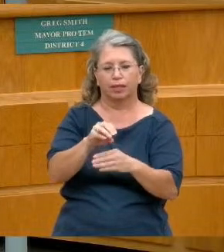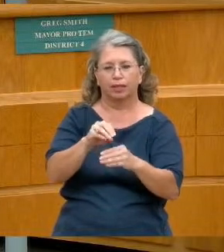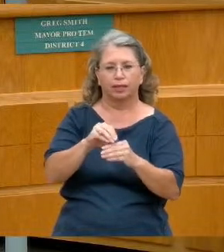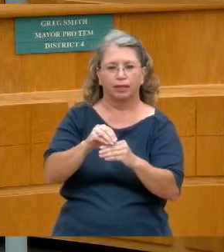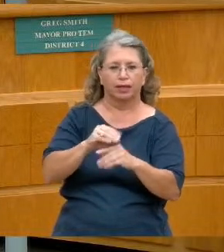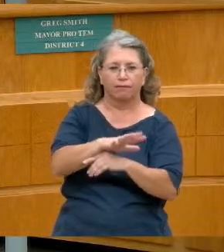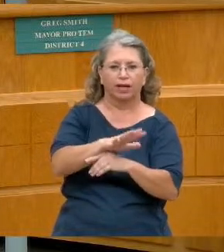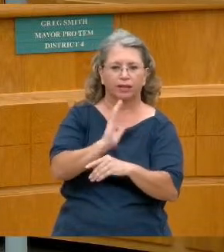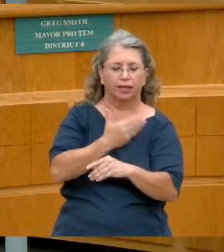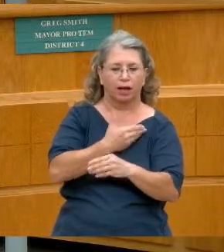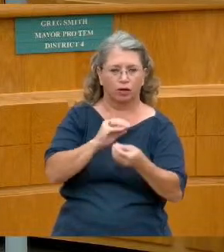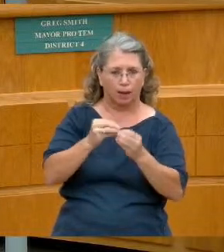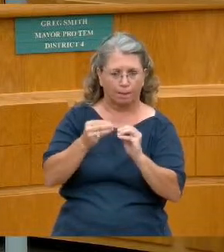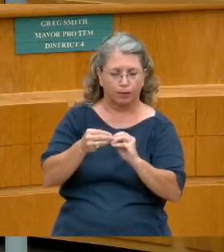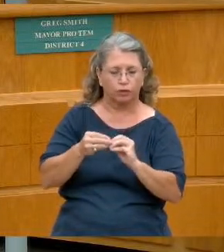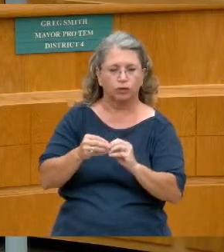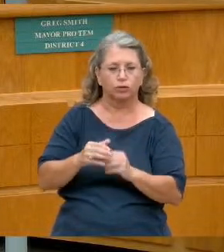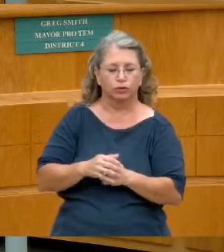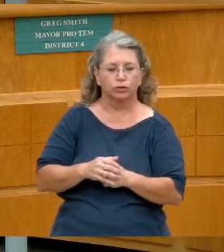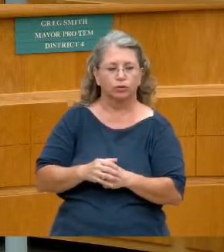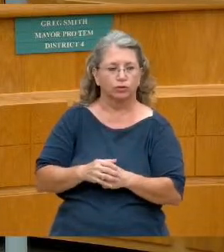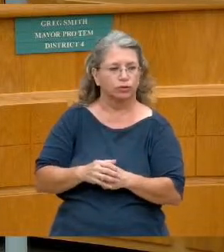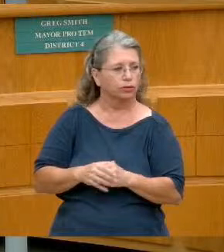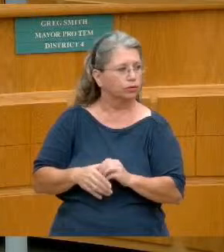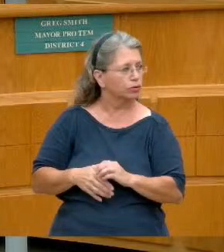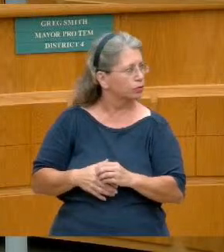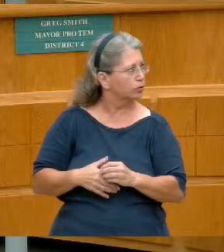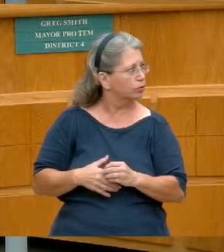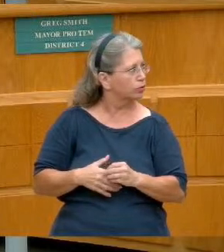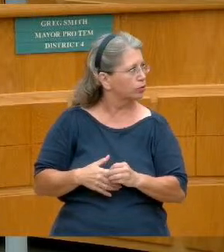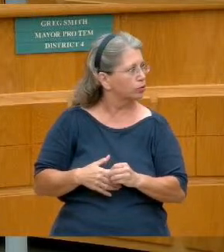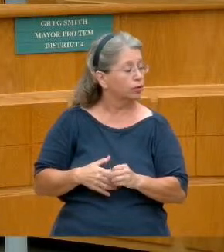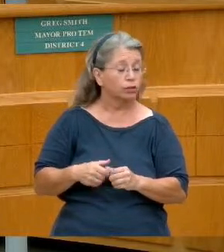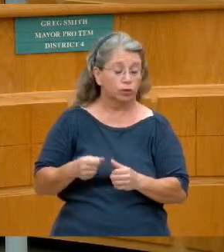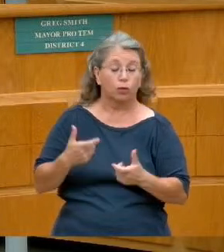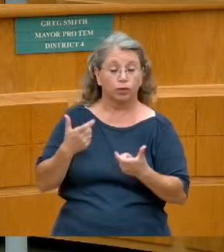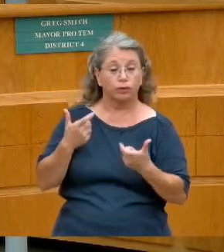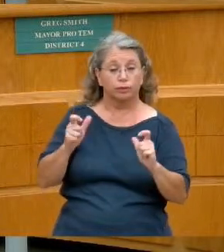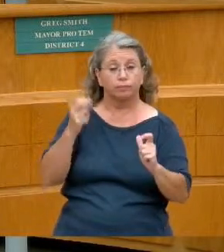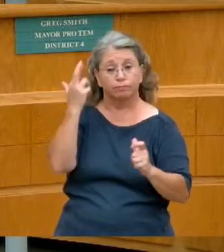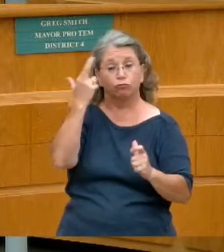at in the whole coastal bend area. So there's reason to be concerned.